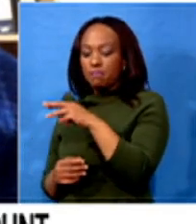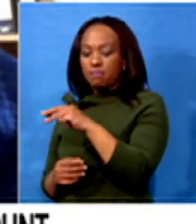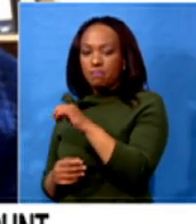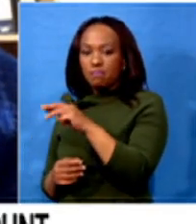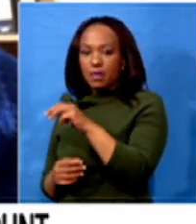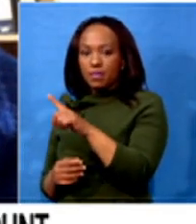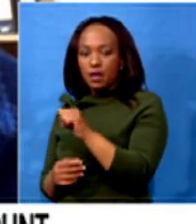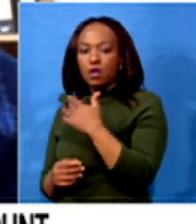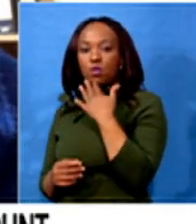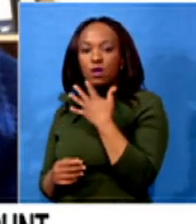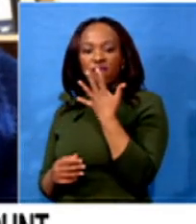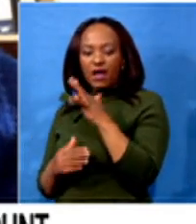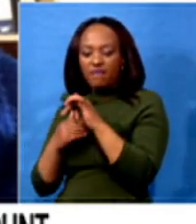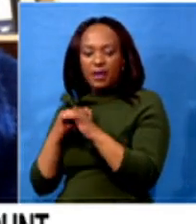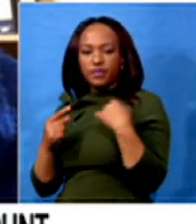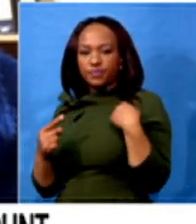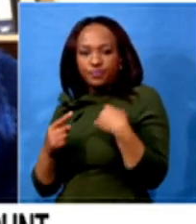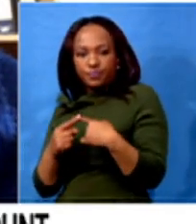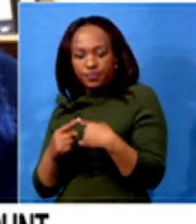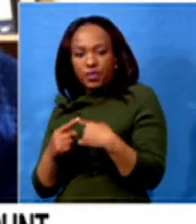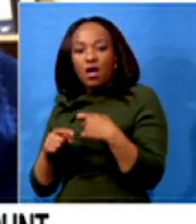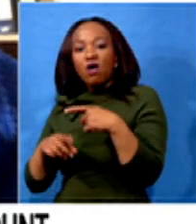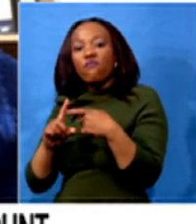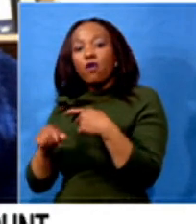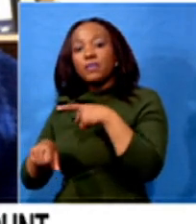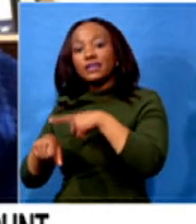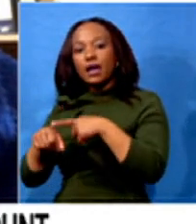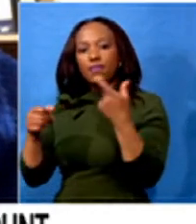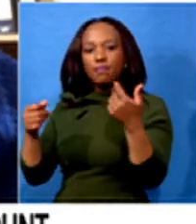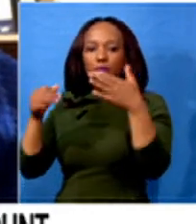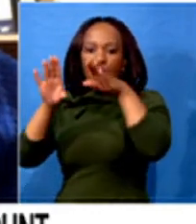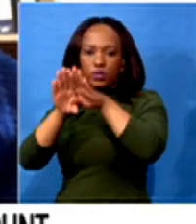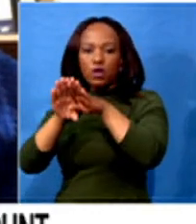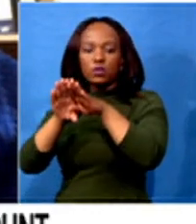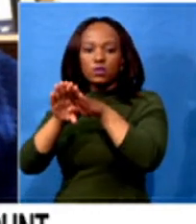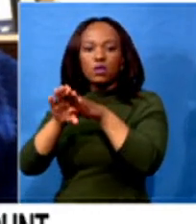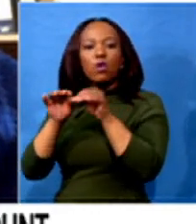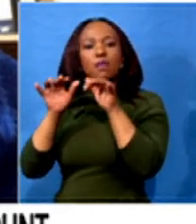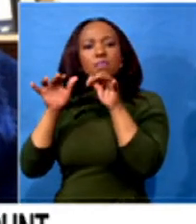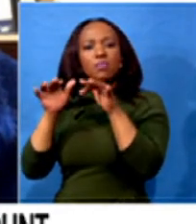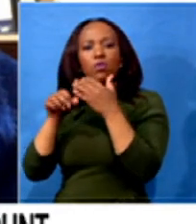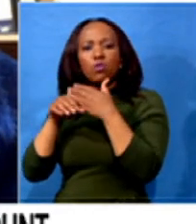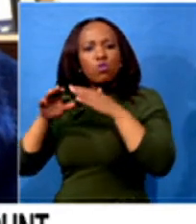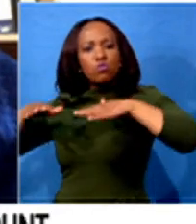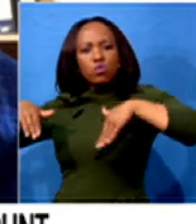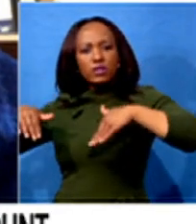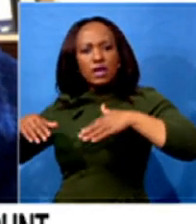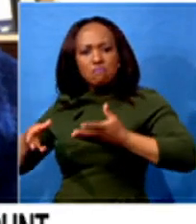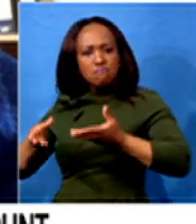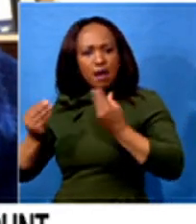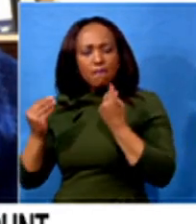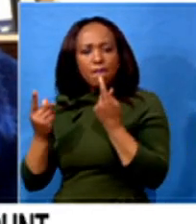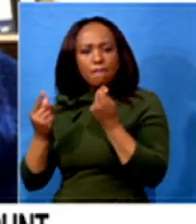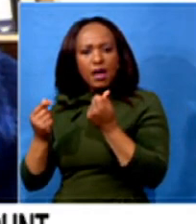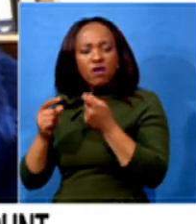5 months down the line since the lockdown began. For those who haven't yet received all the money since they've started their